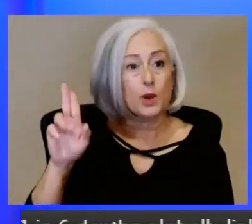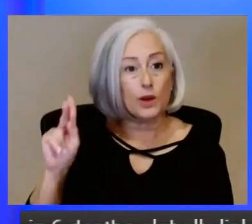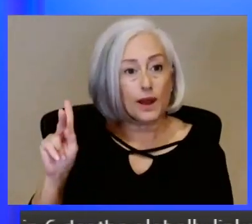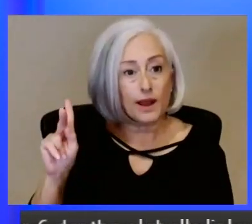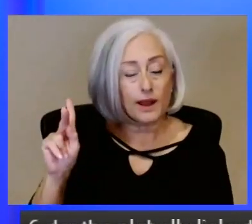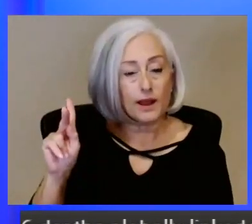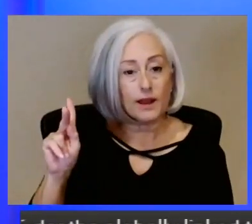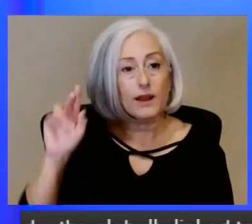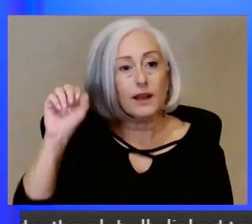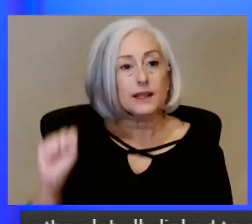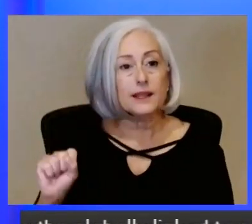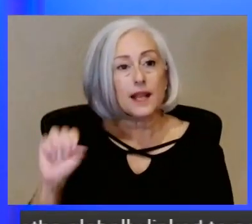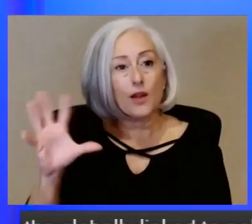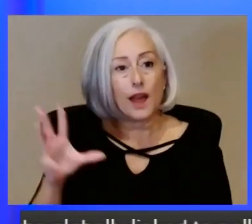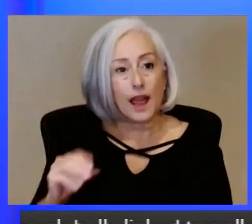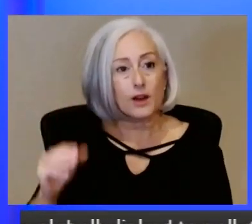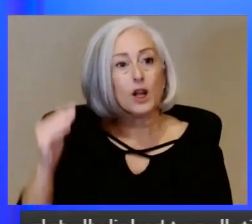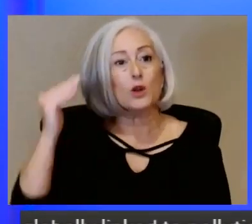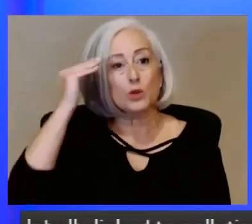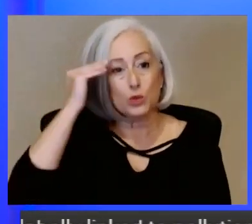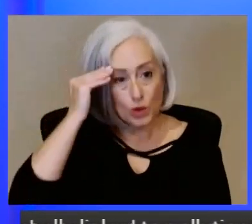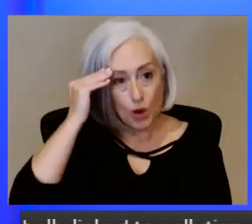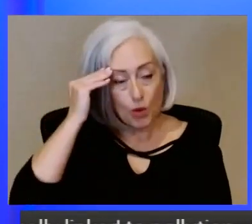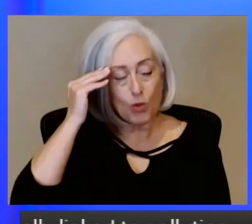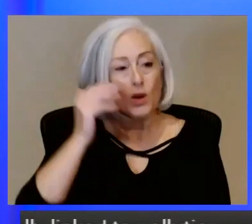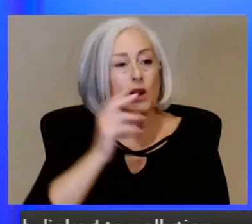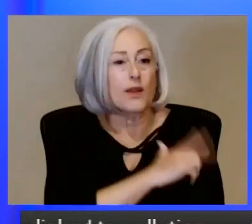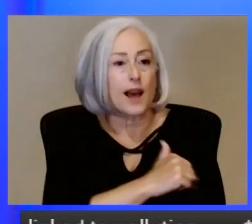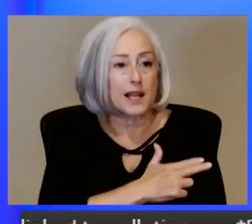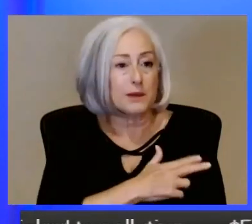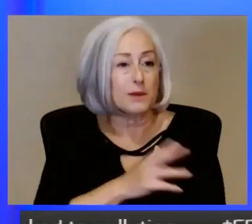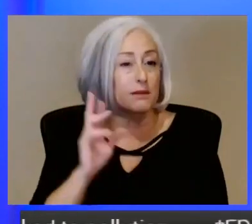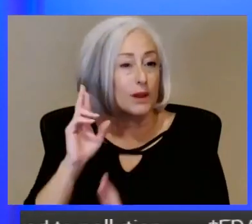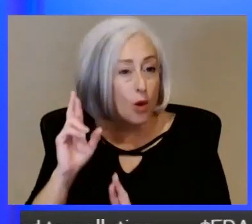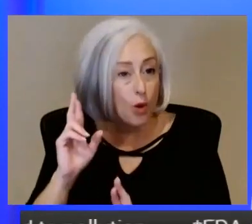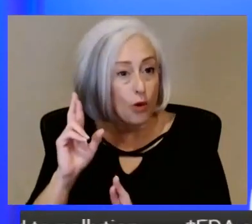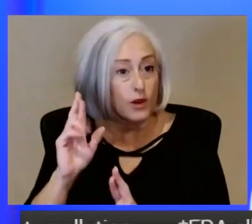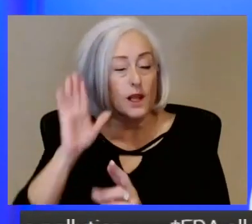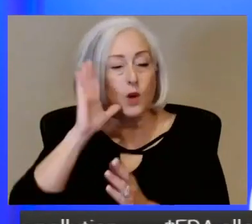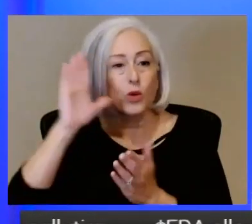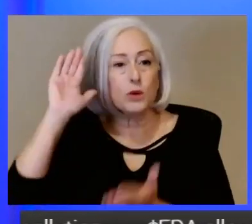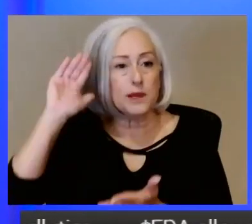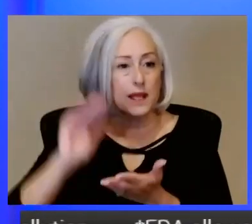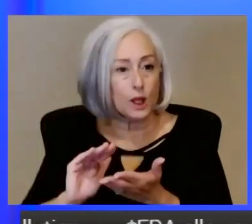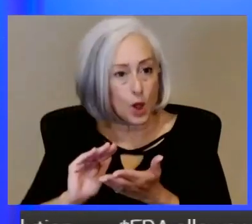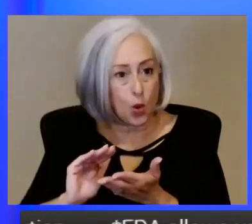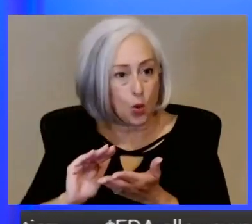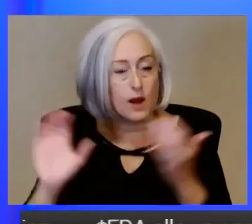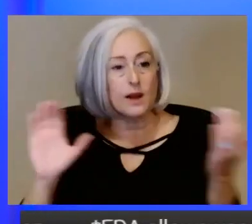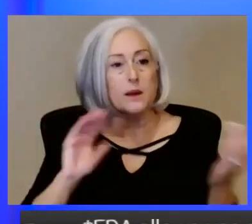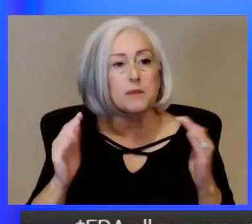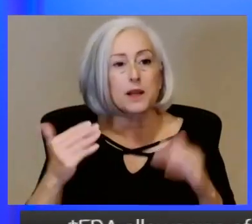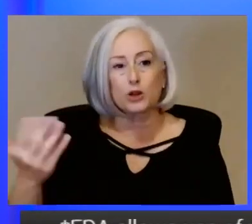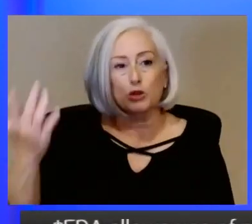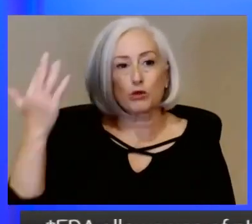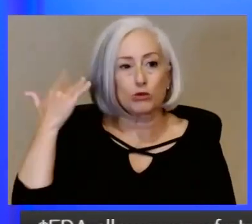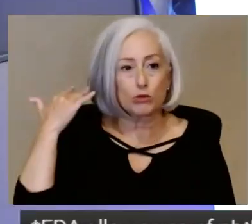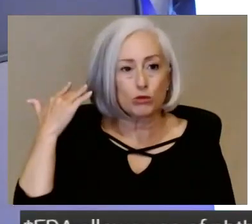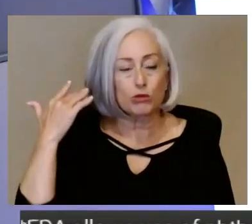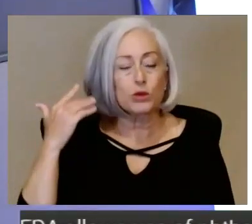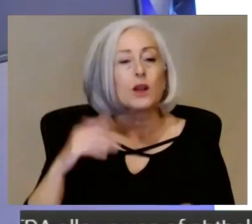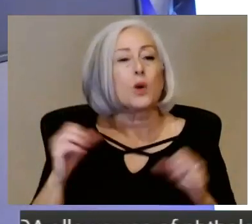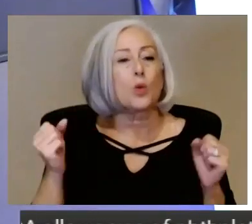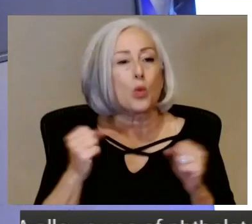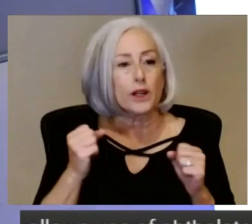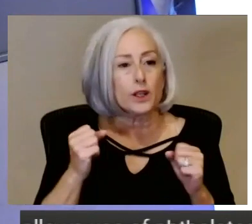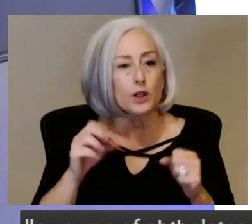the hospitalizations will be low and certainly not to the great extent that they were in the winter with the Delta Omicron surge. Thank you both